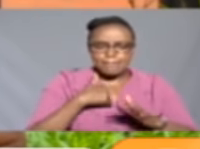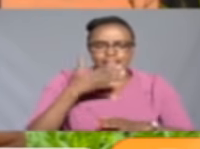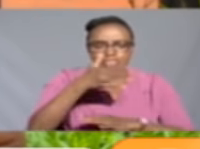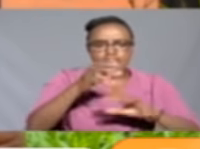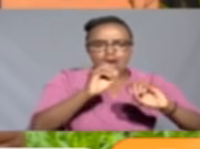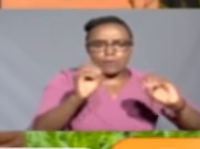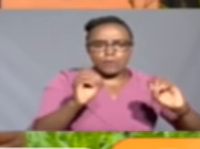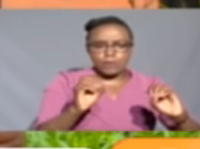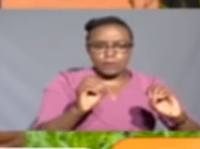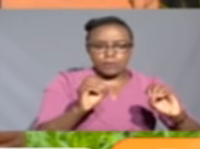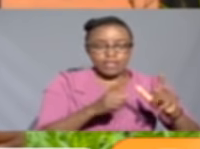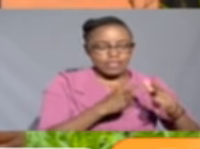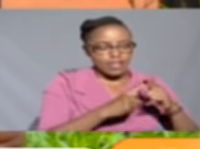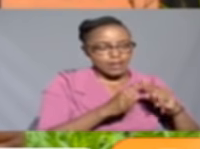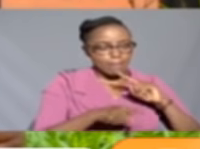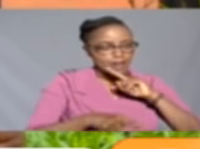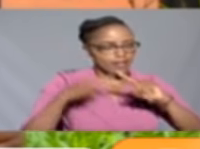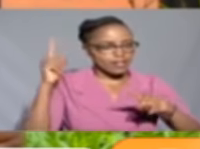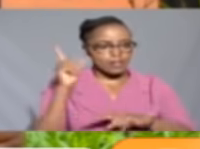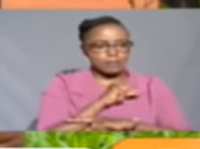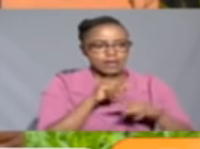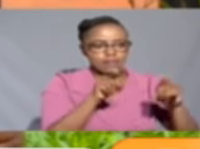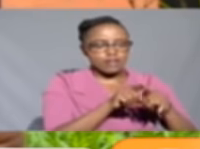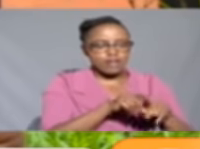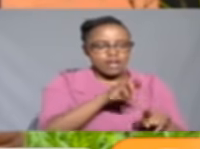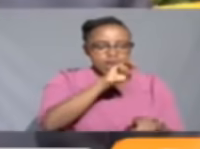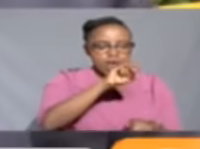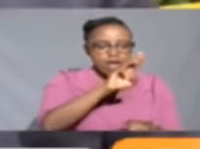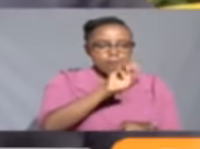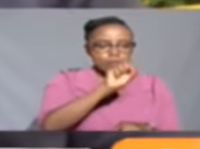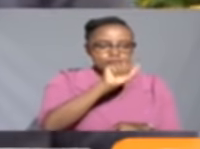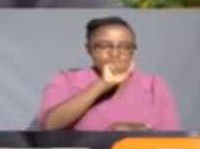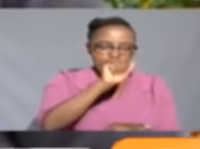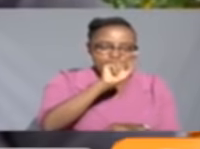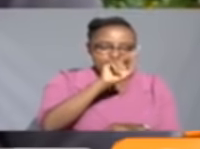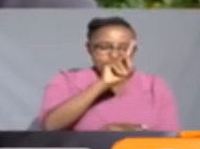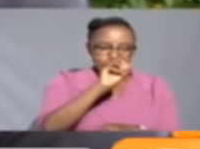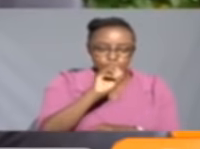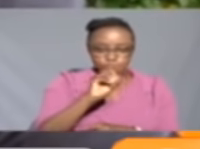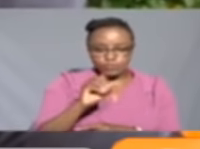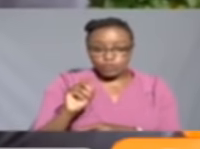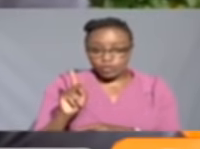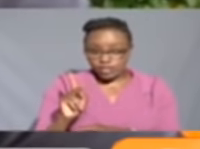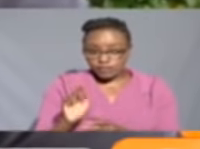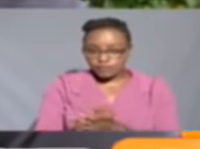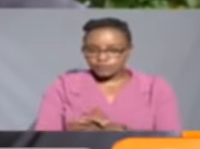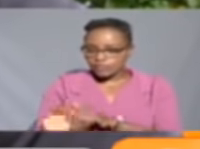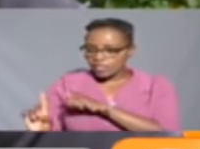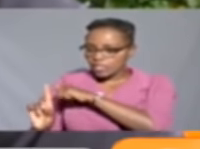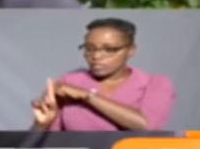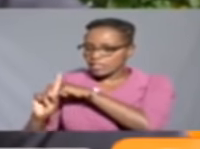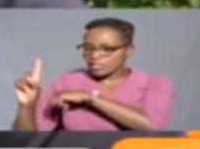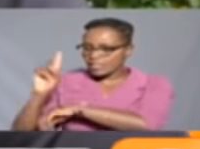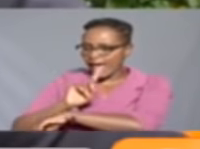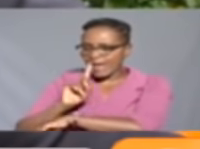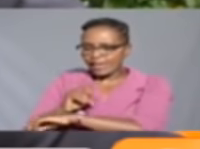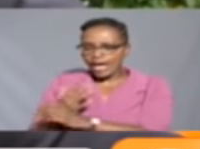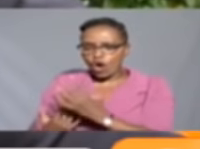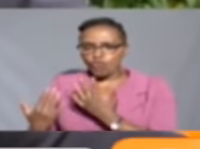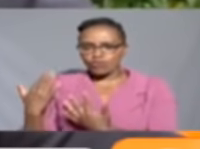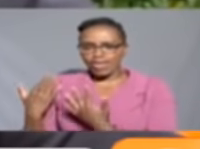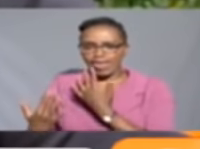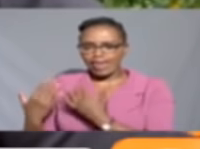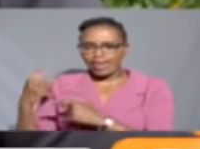missing, I would have been killed just like Musando. Okay, so 6 days of hell followed.